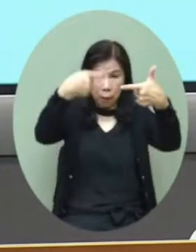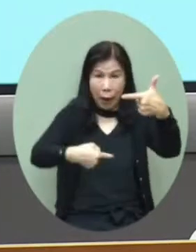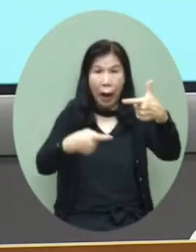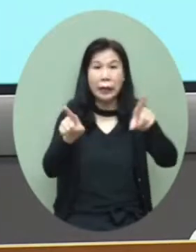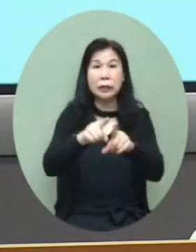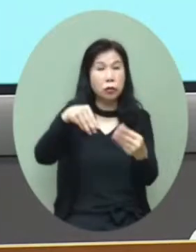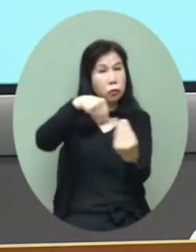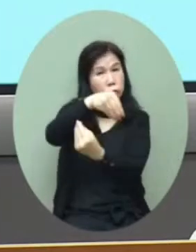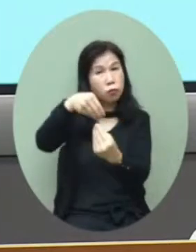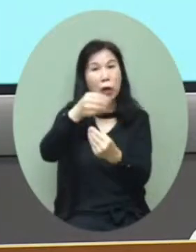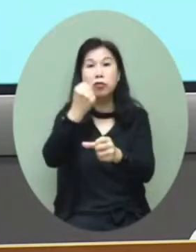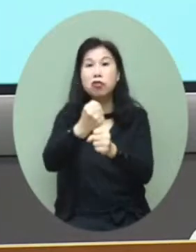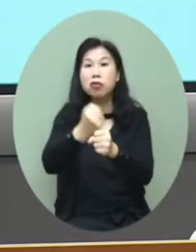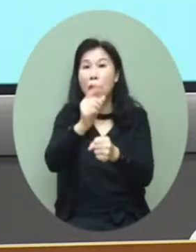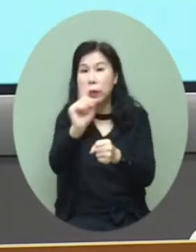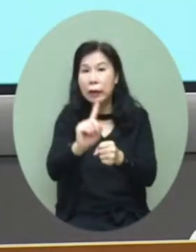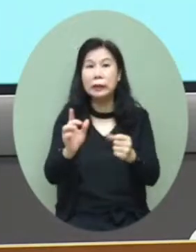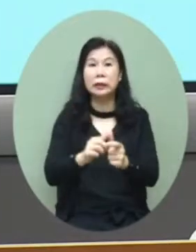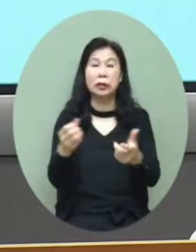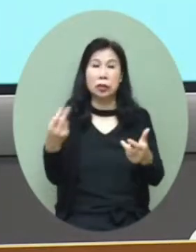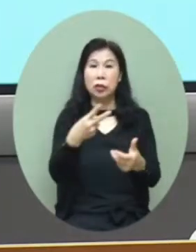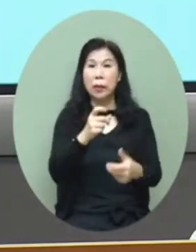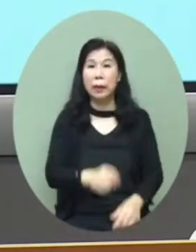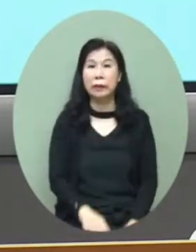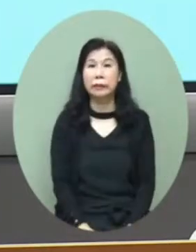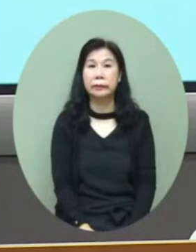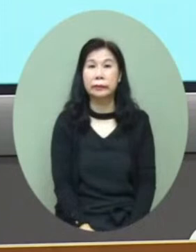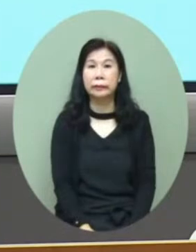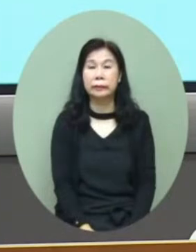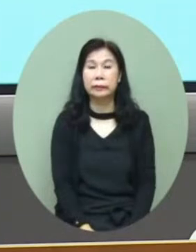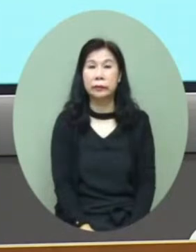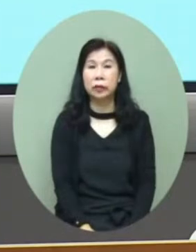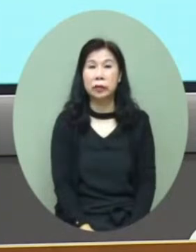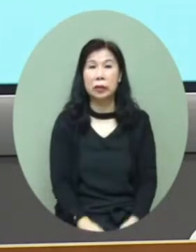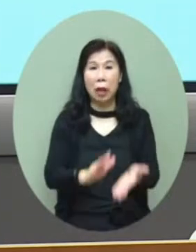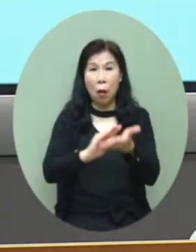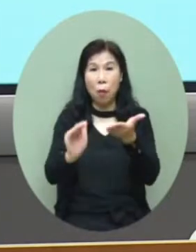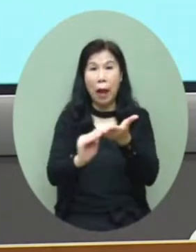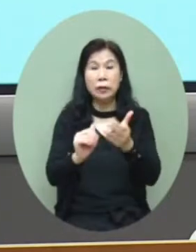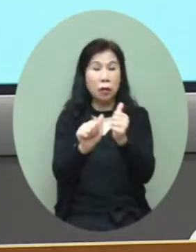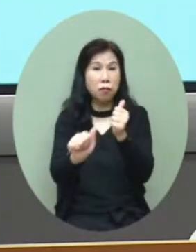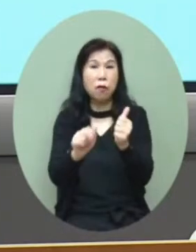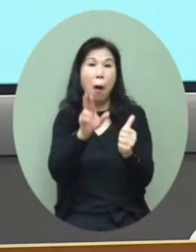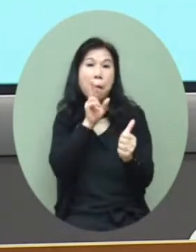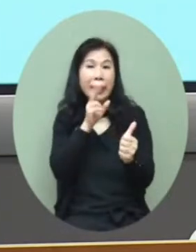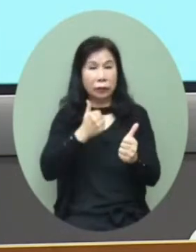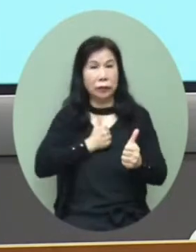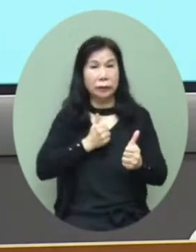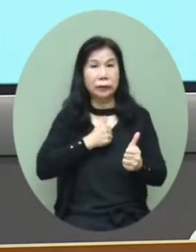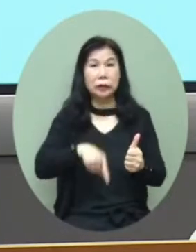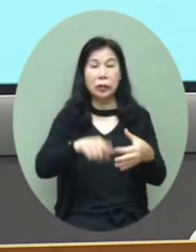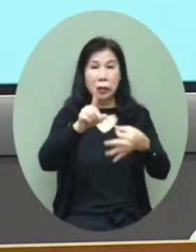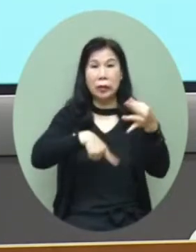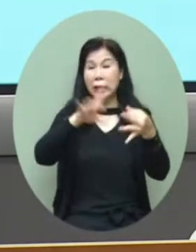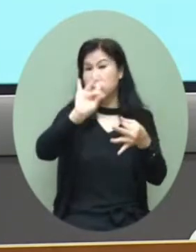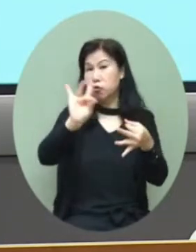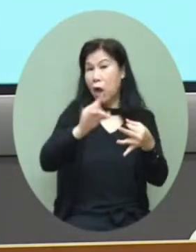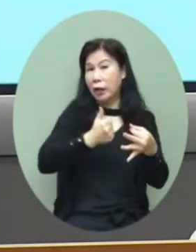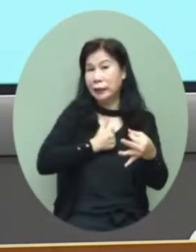for Innovation and Technology will give you information about the operation of the red and yellow health code.